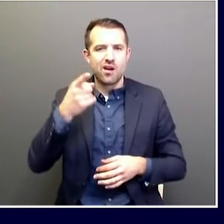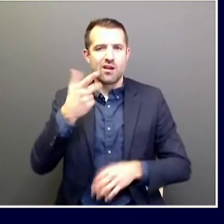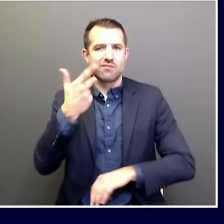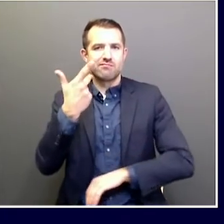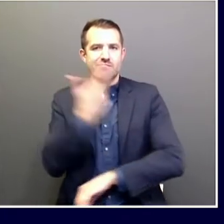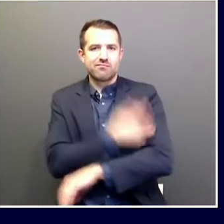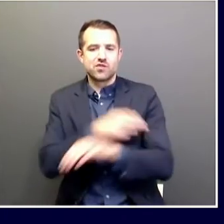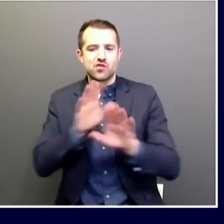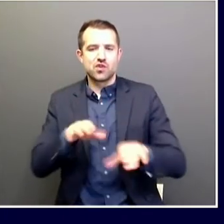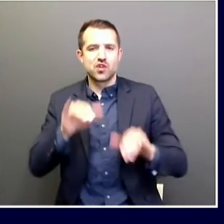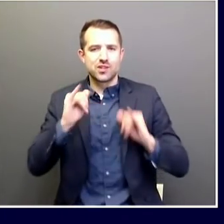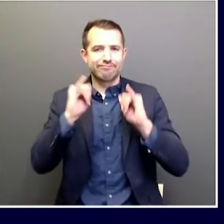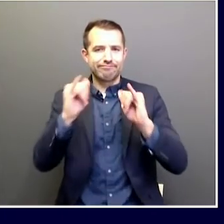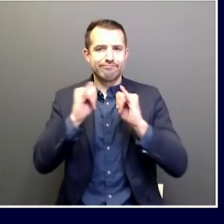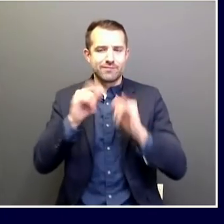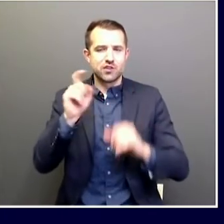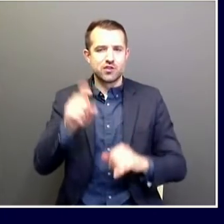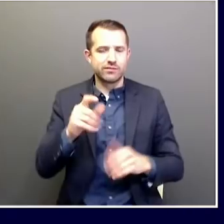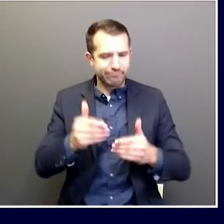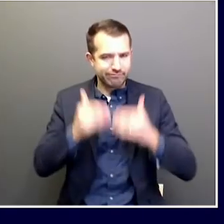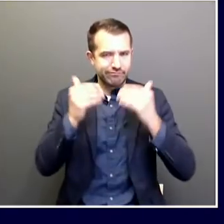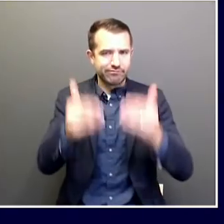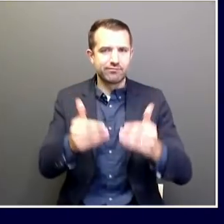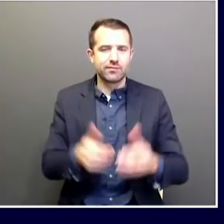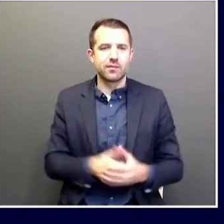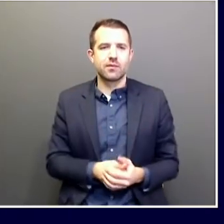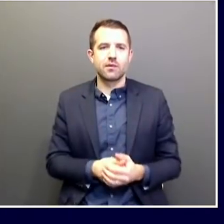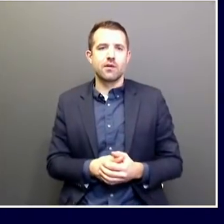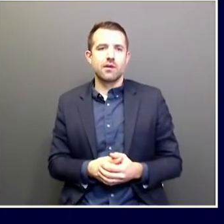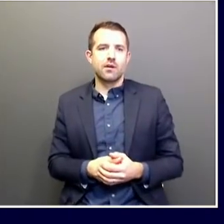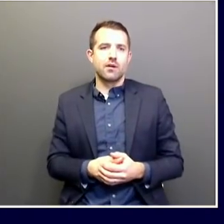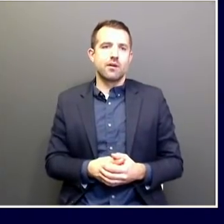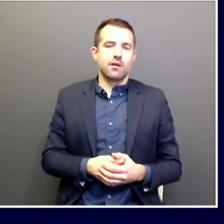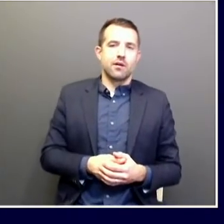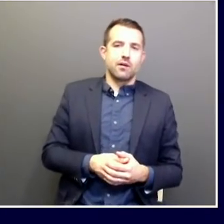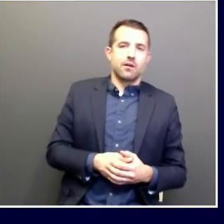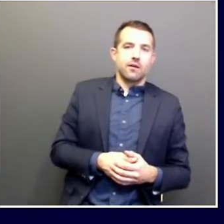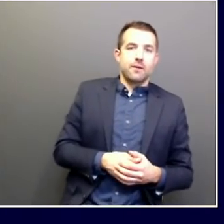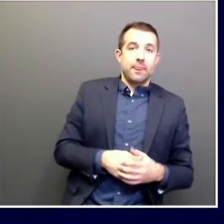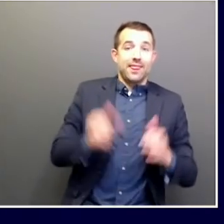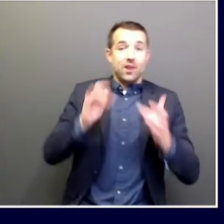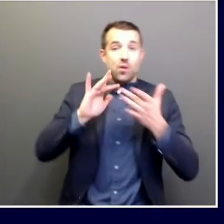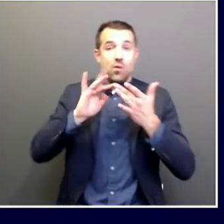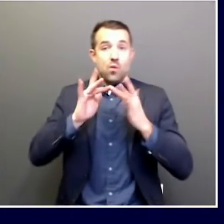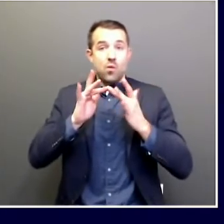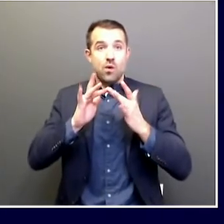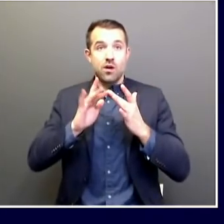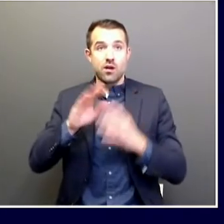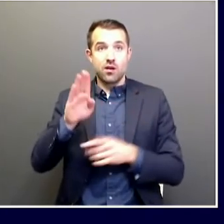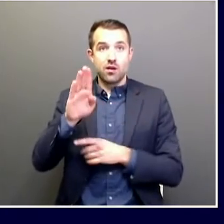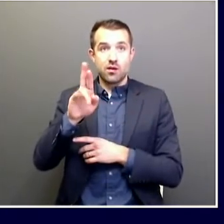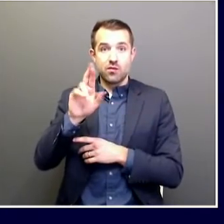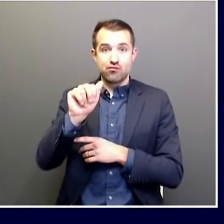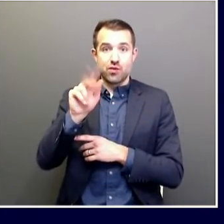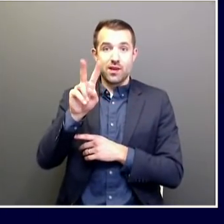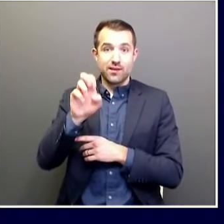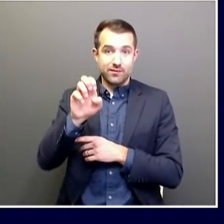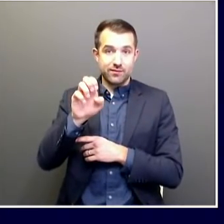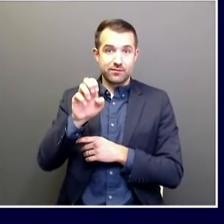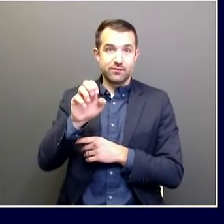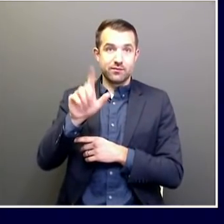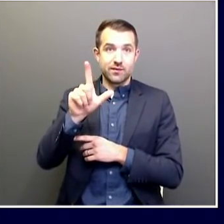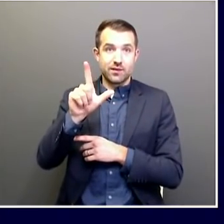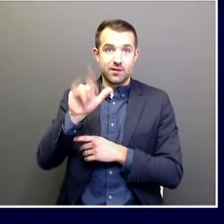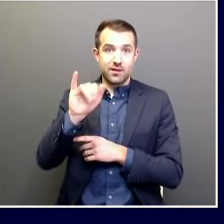website that we recommend people go to is bravelikeme.com. Thank you. We would definitely take that data,